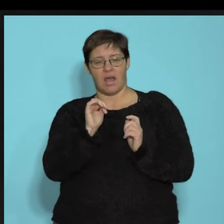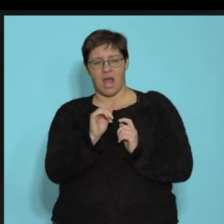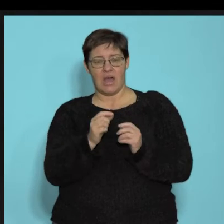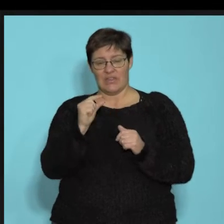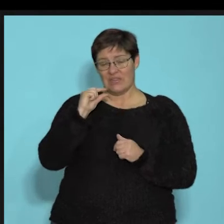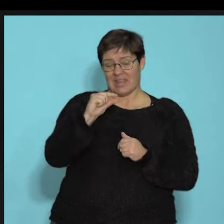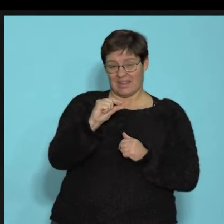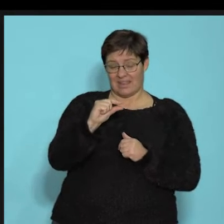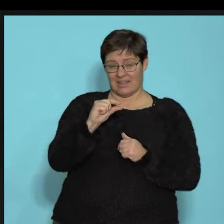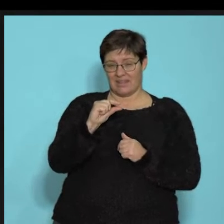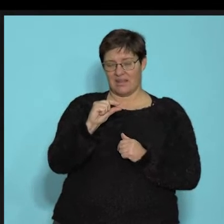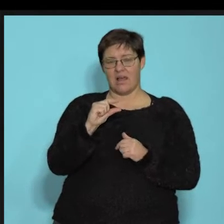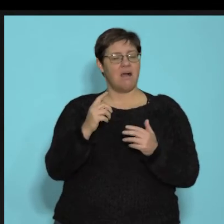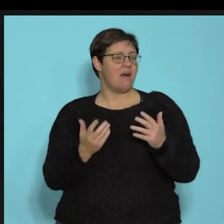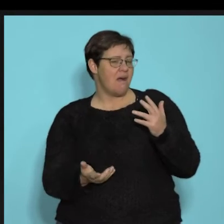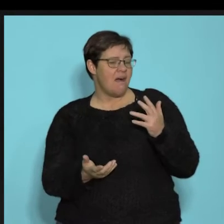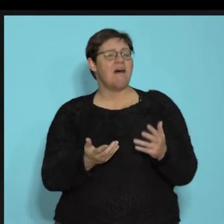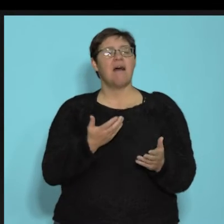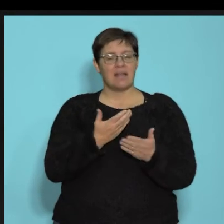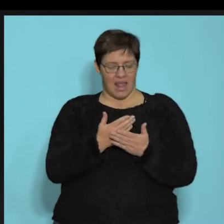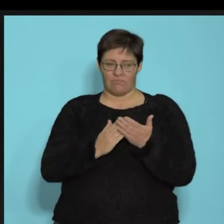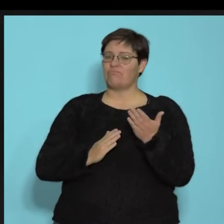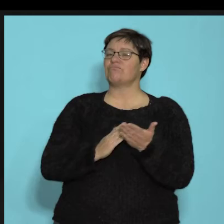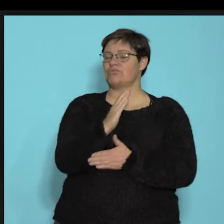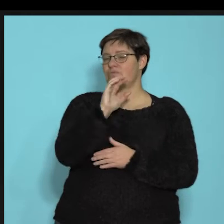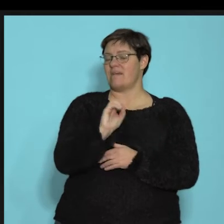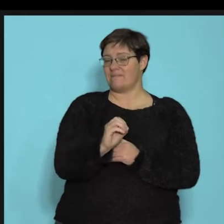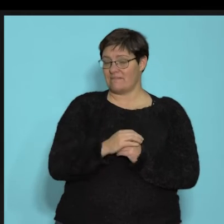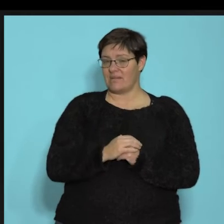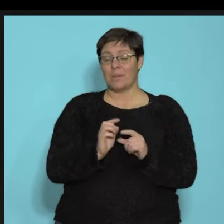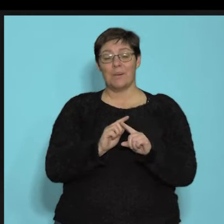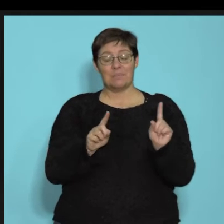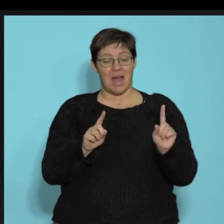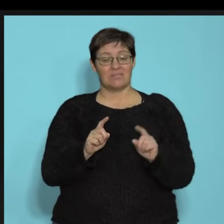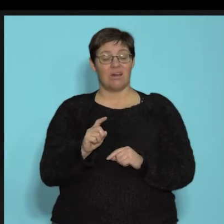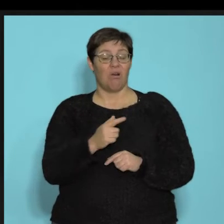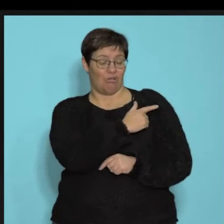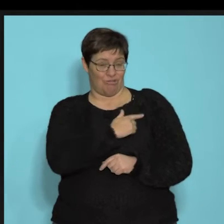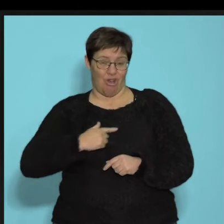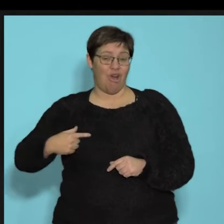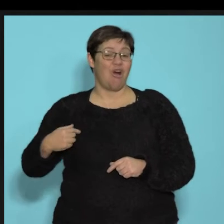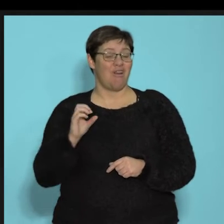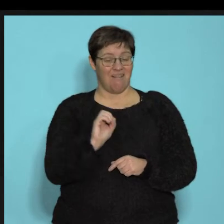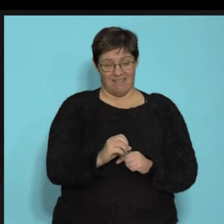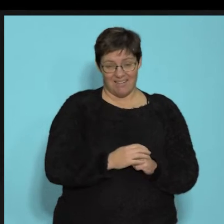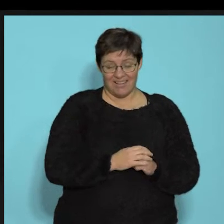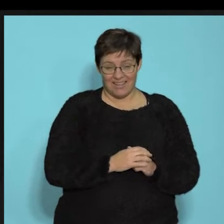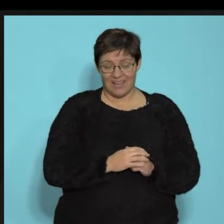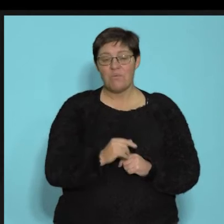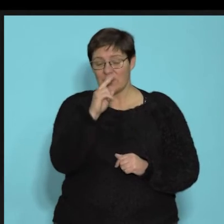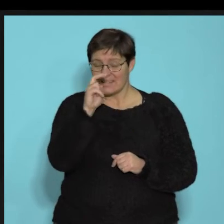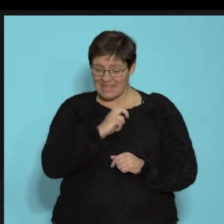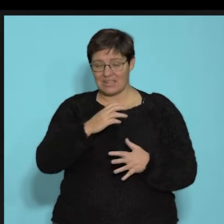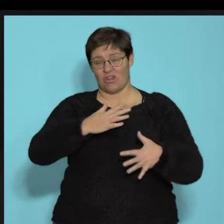tissue really thick, it might be able to move through it, but it would take a really long time, and that